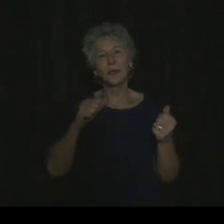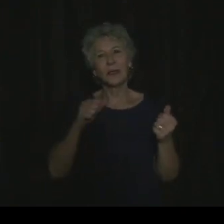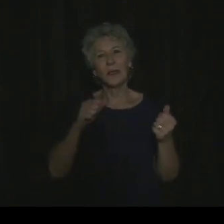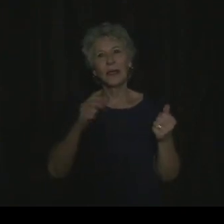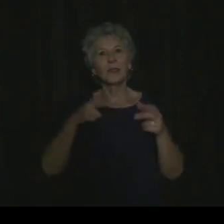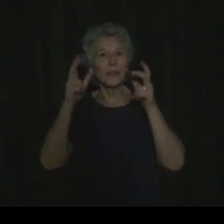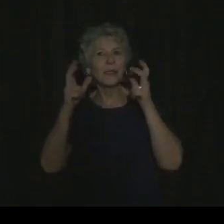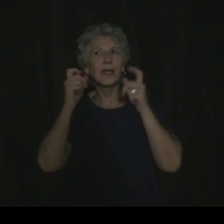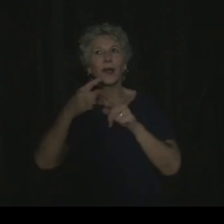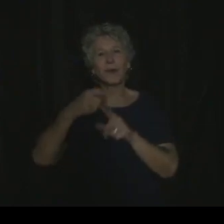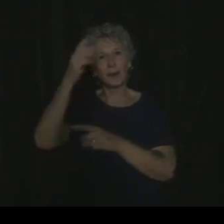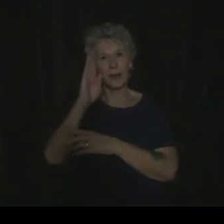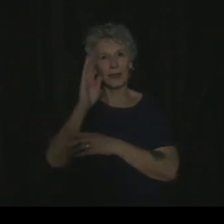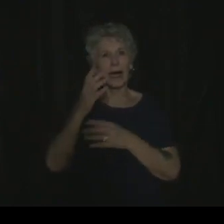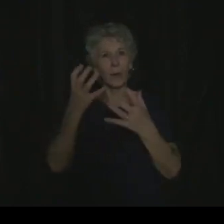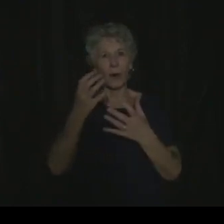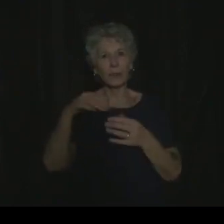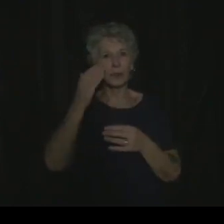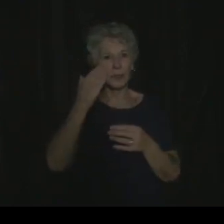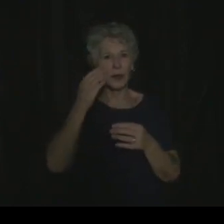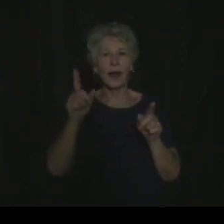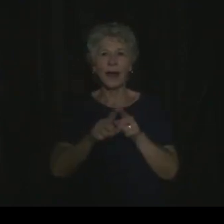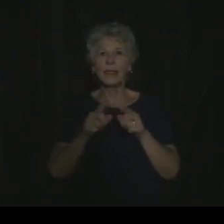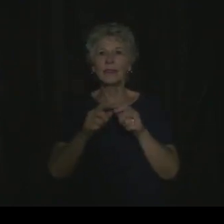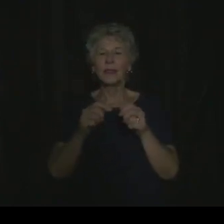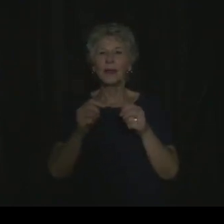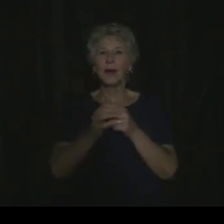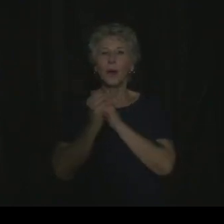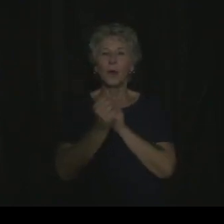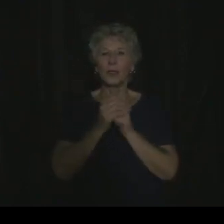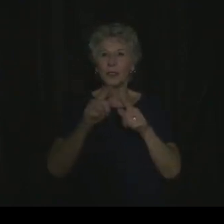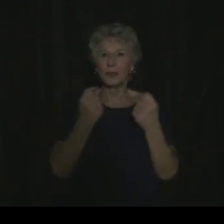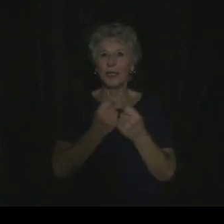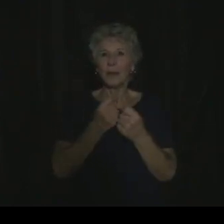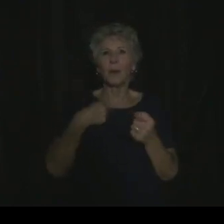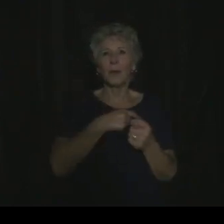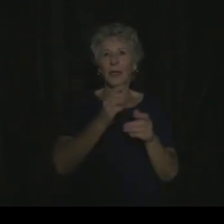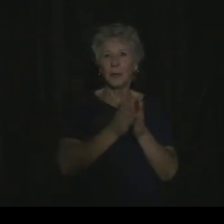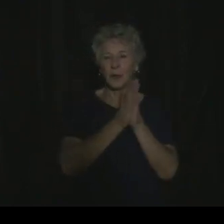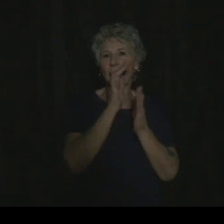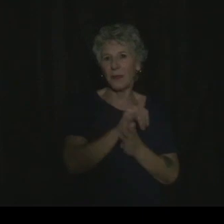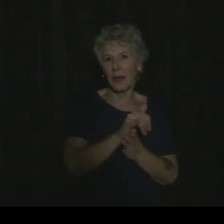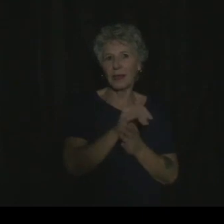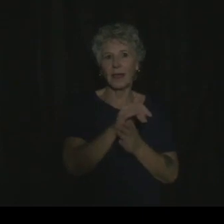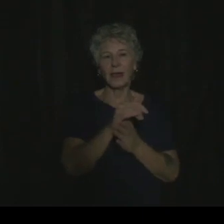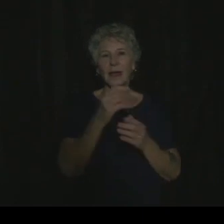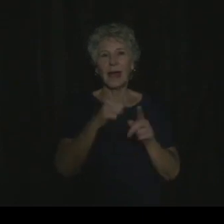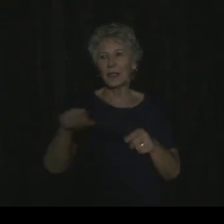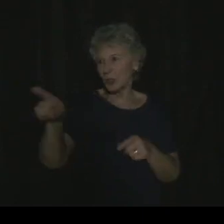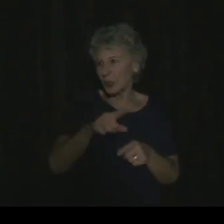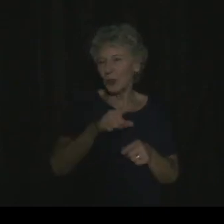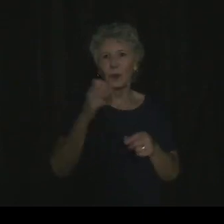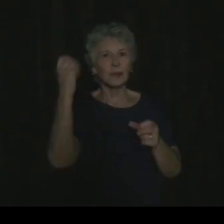for him that day. And I want you to know that as a worship team, that's what we pray when we get up here, that as we worship with you, as you sing the truths